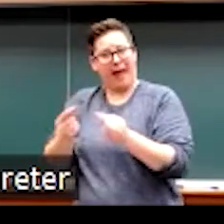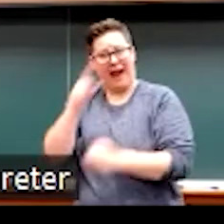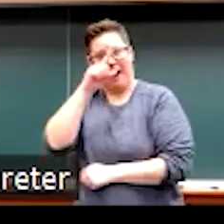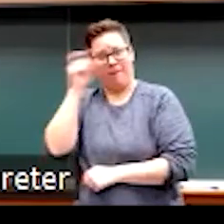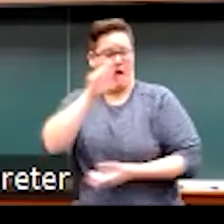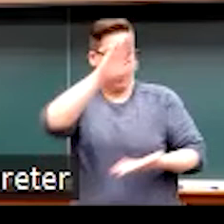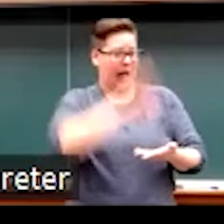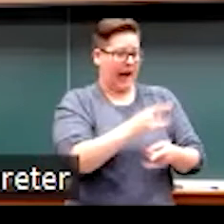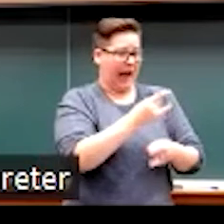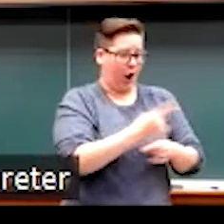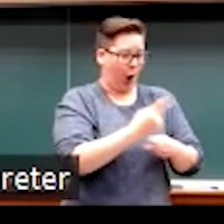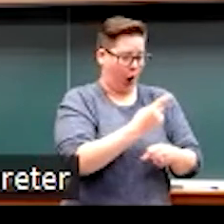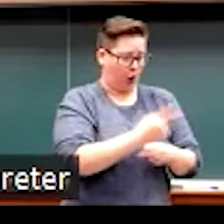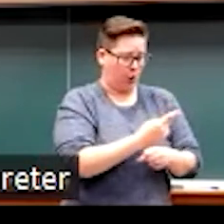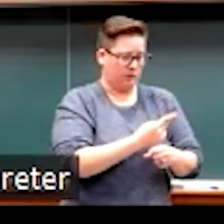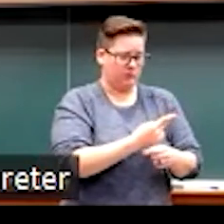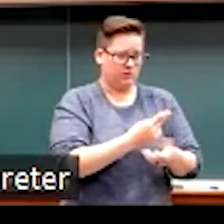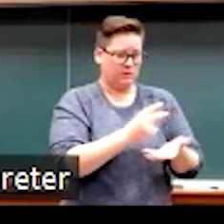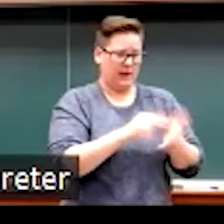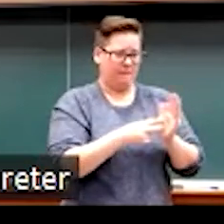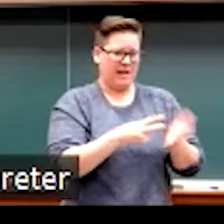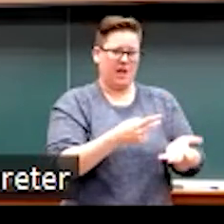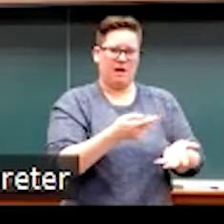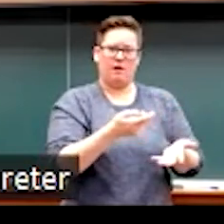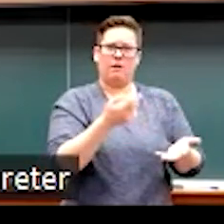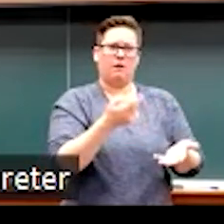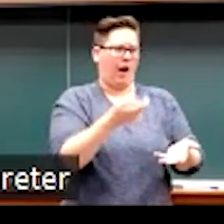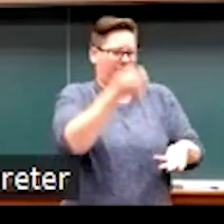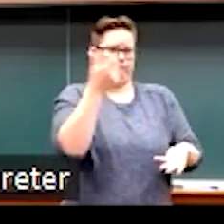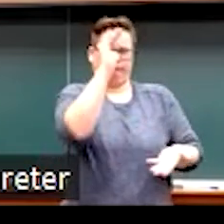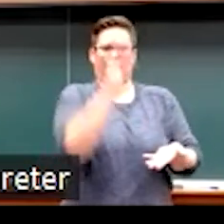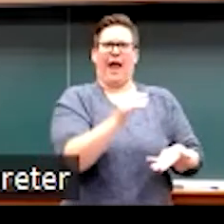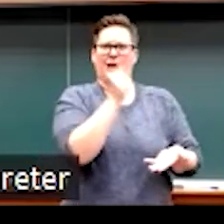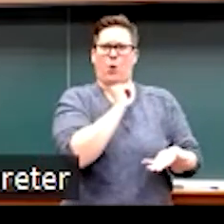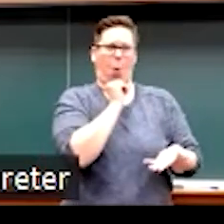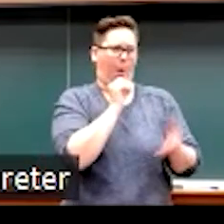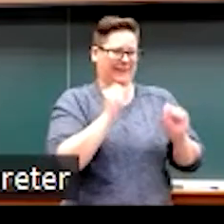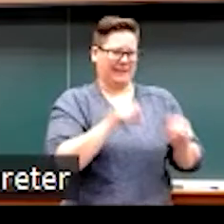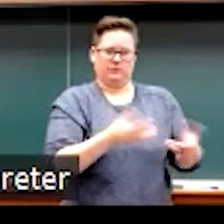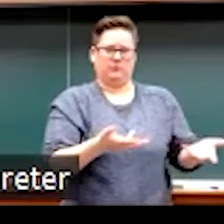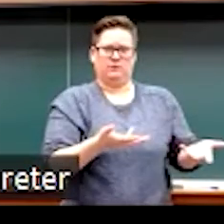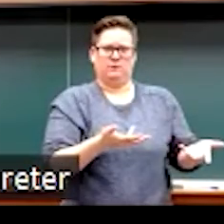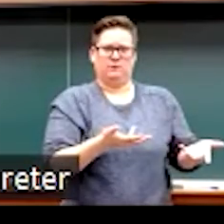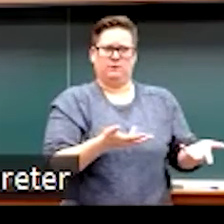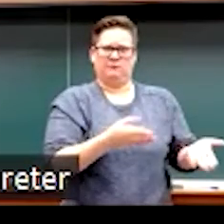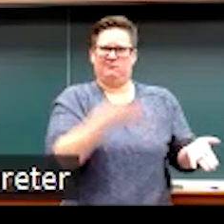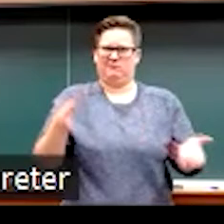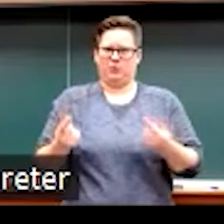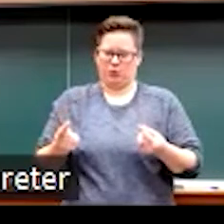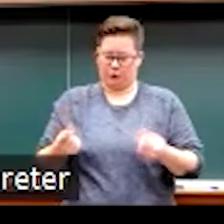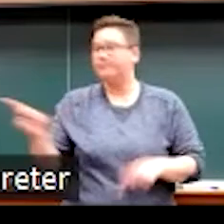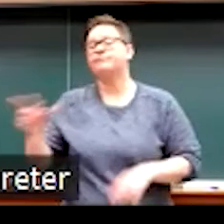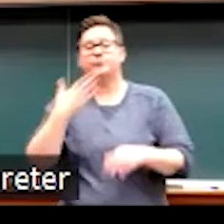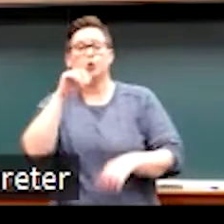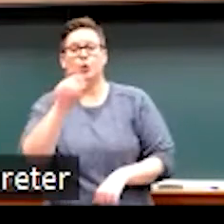since reducing alcohol use then takes away from one of their current important, albeit harmful, coping strategies. Yeah, that's a great question.